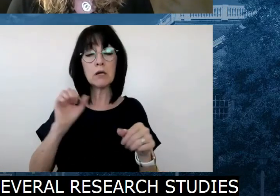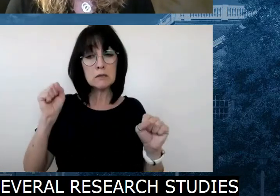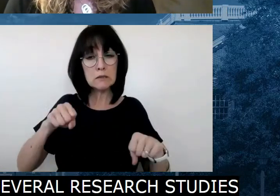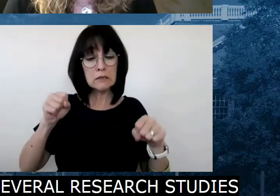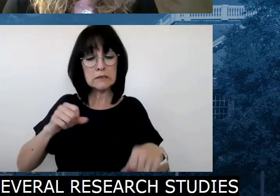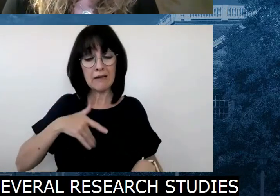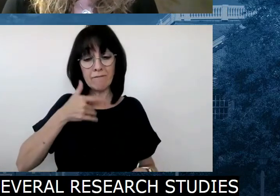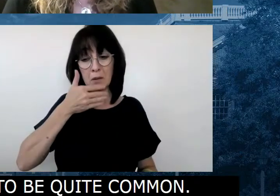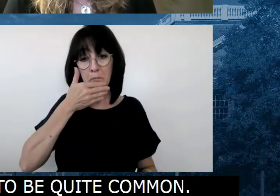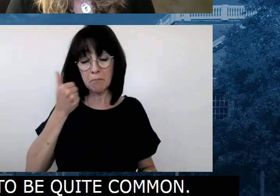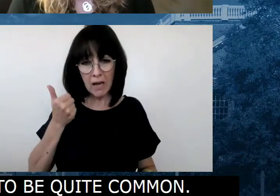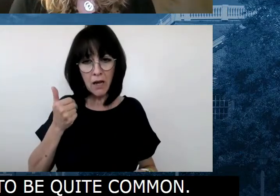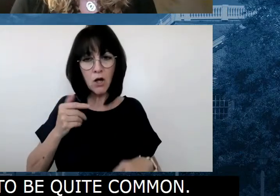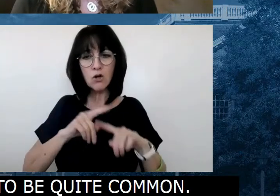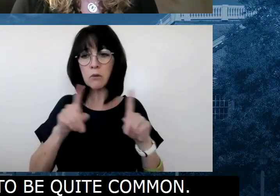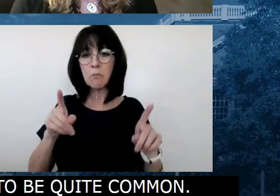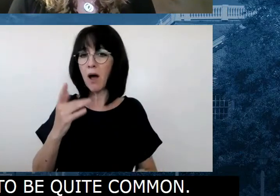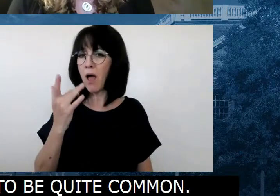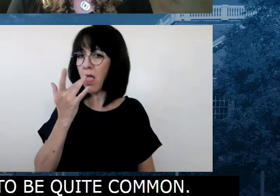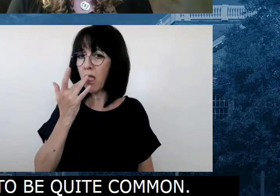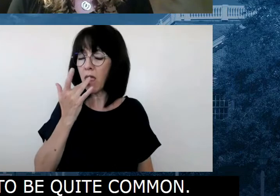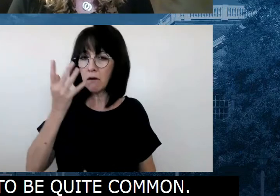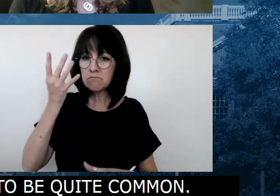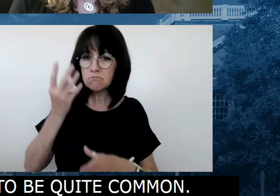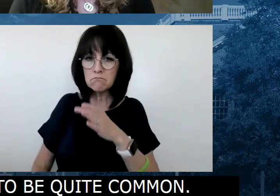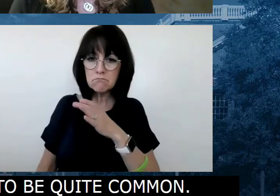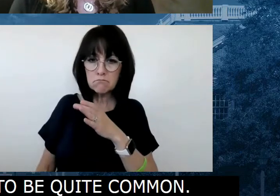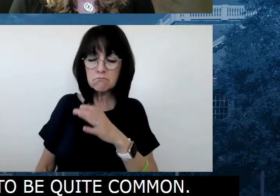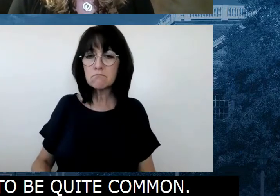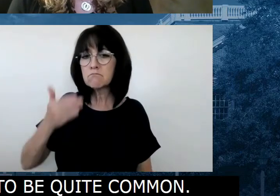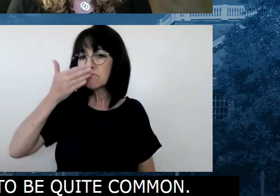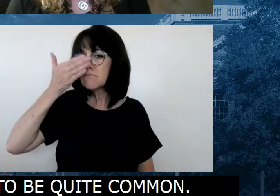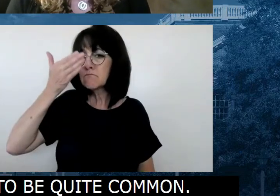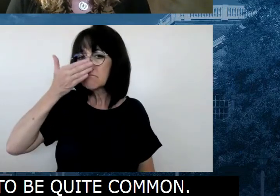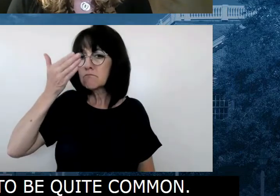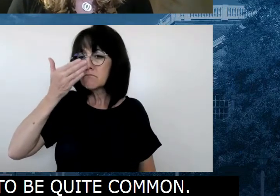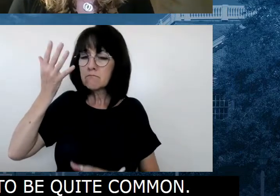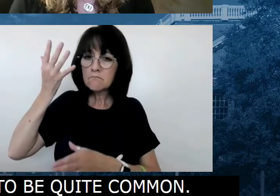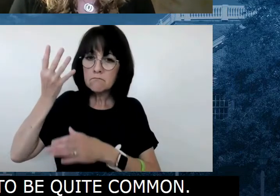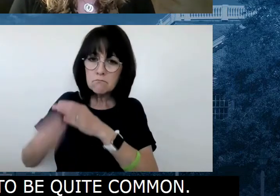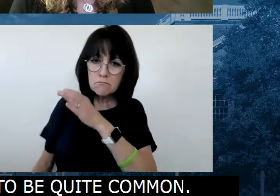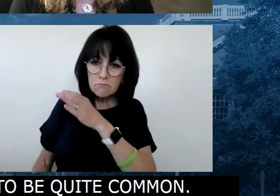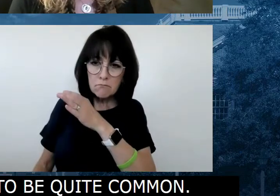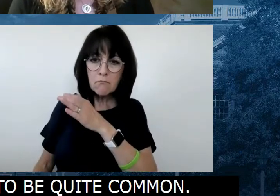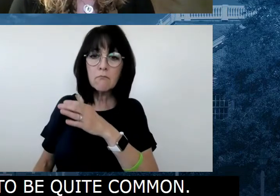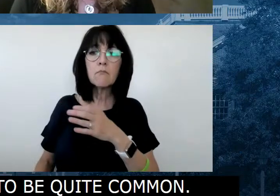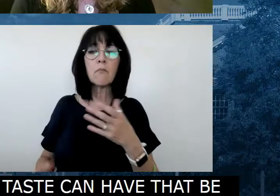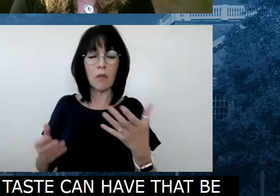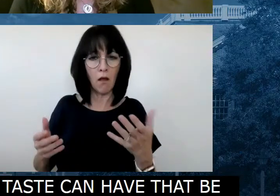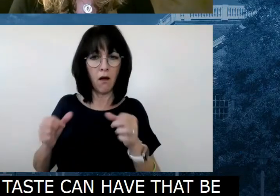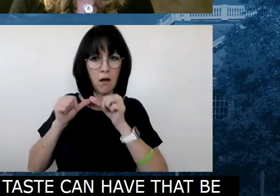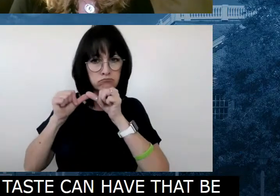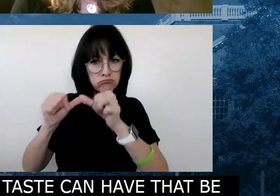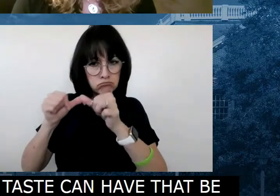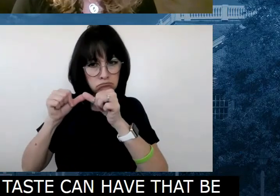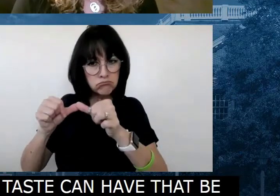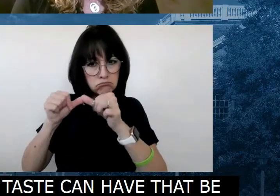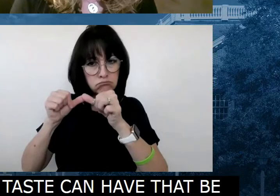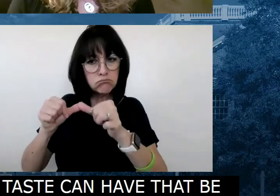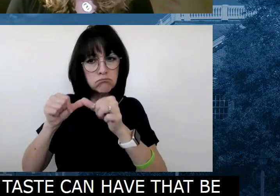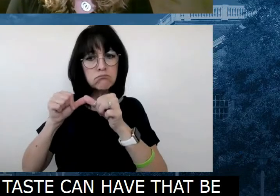smell or taste can have that be prolonged, but also there are individuals who have some shortness of